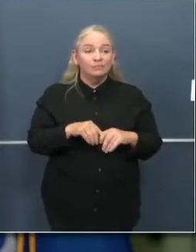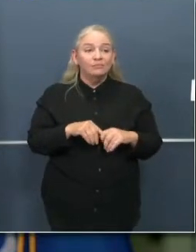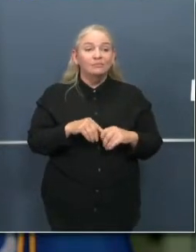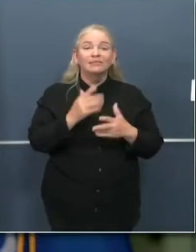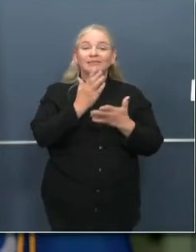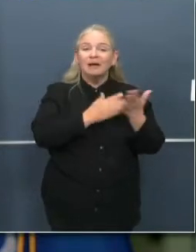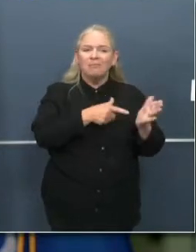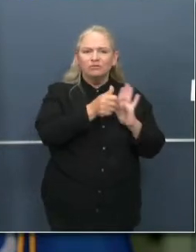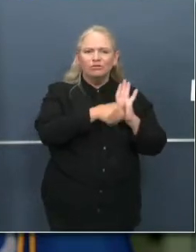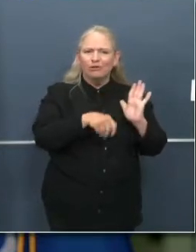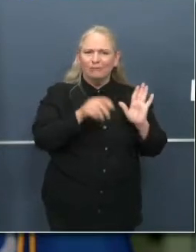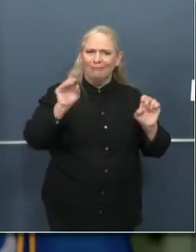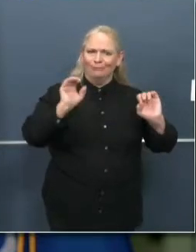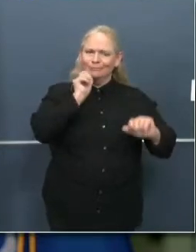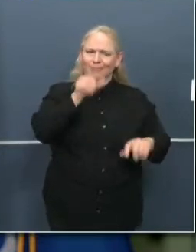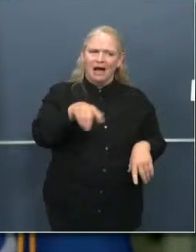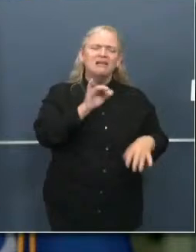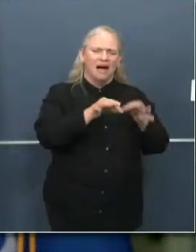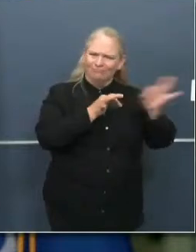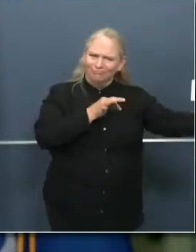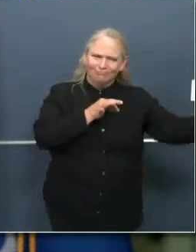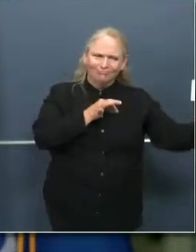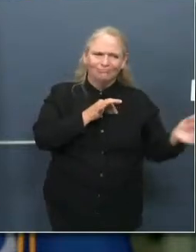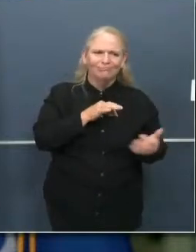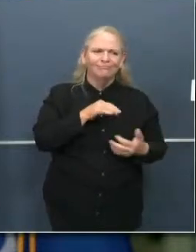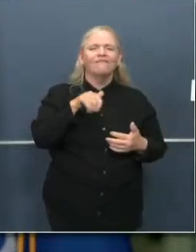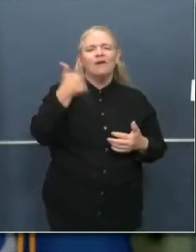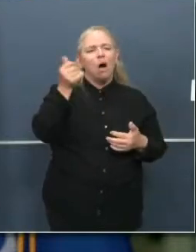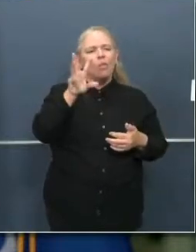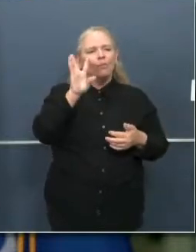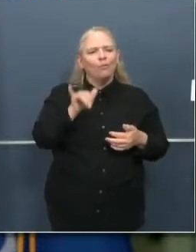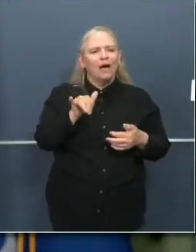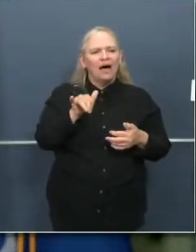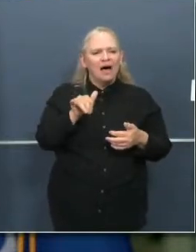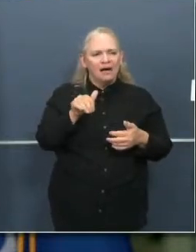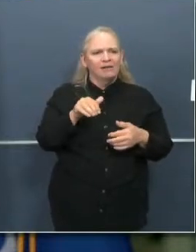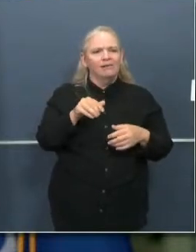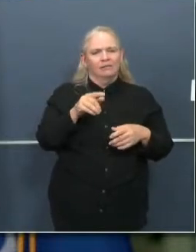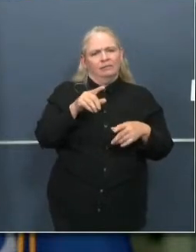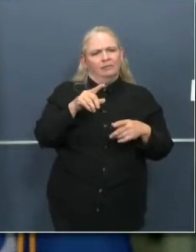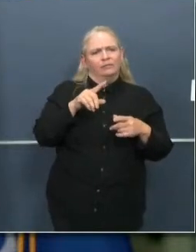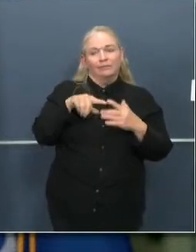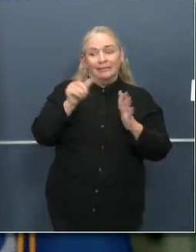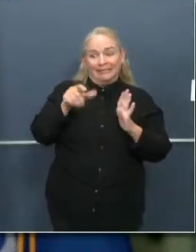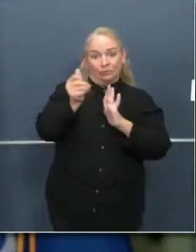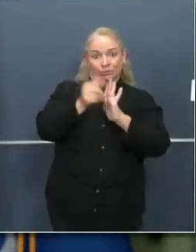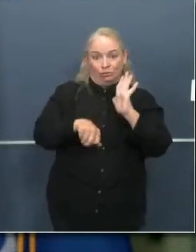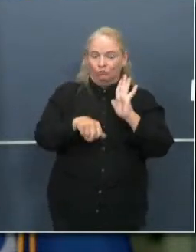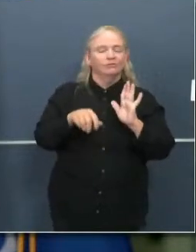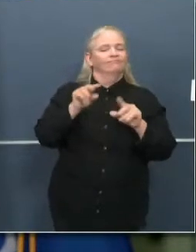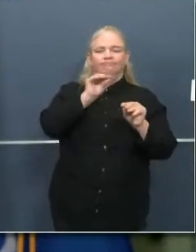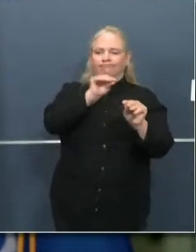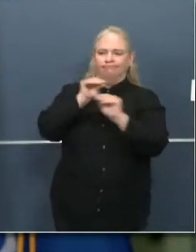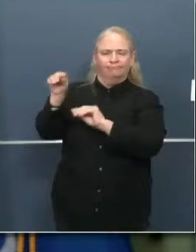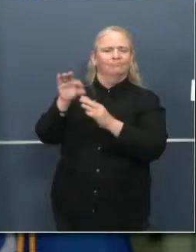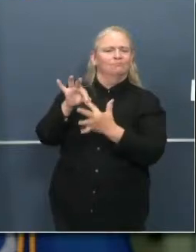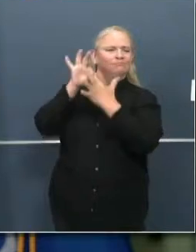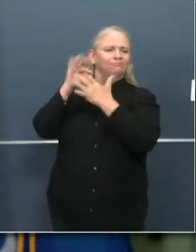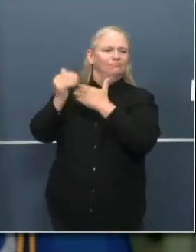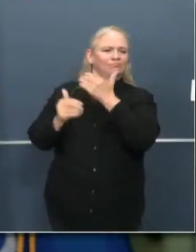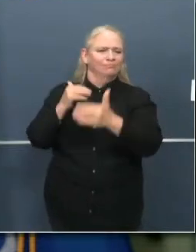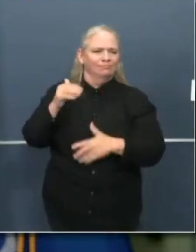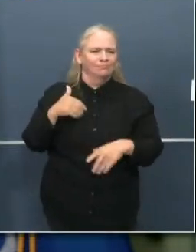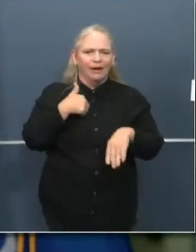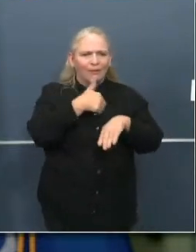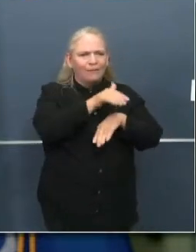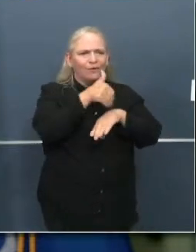allow them alternative care sites within those footprints, the ability to utilize differently existing